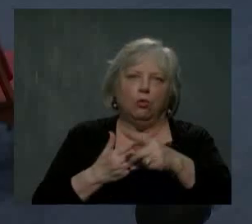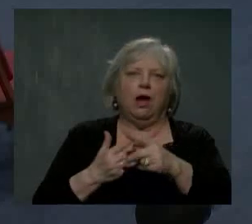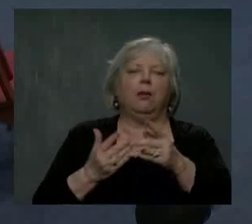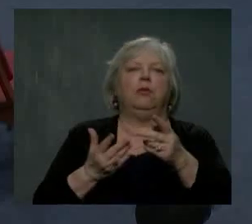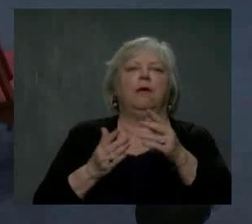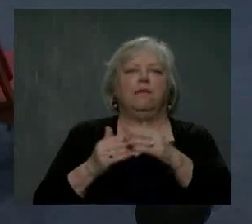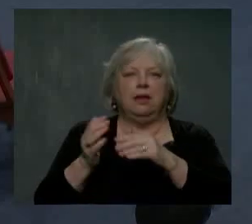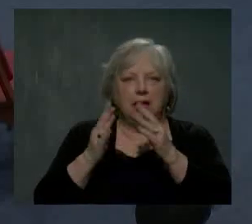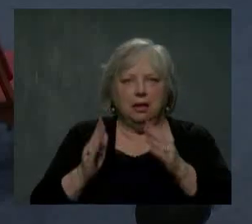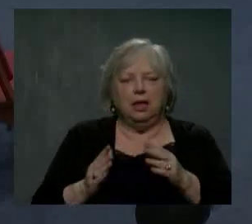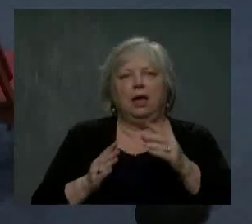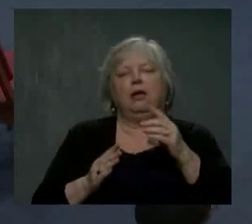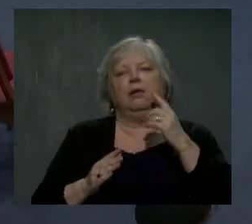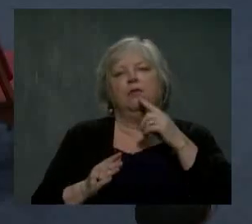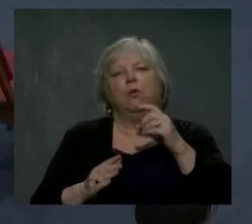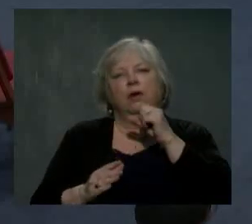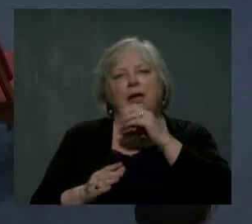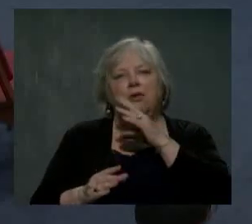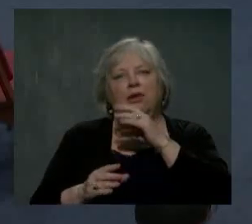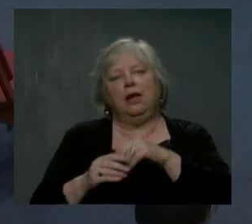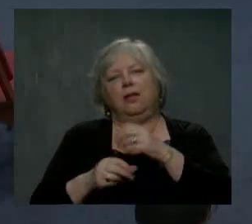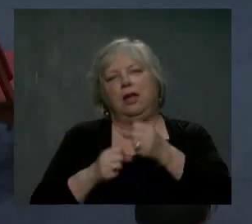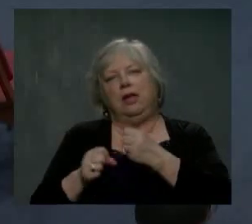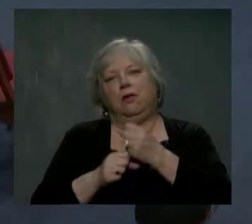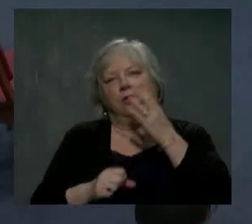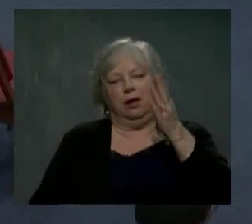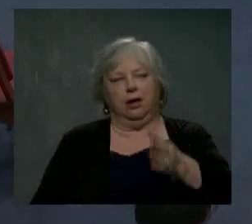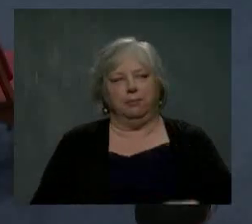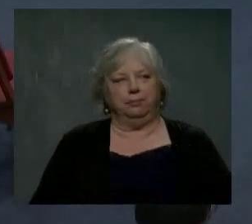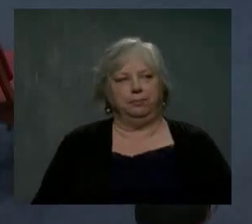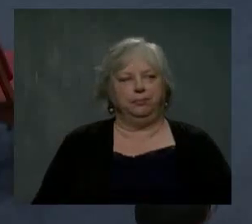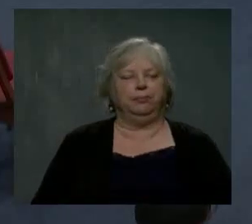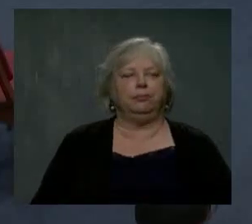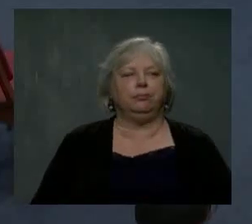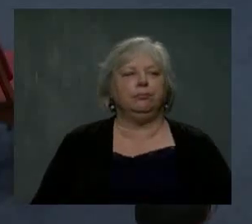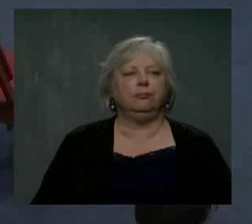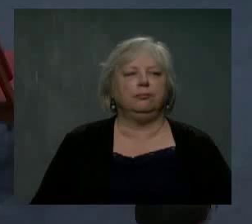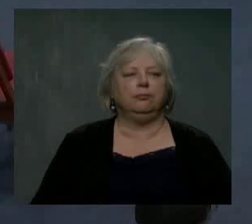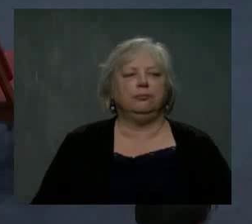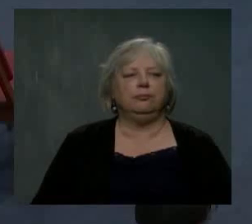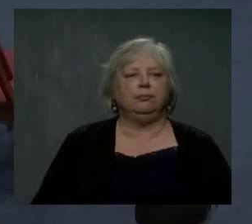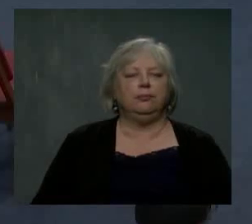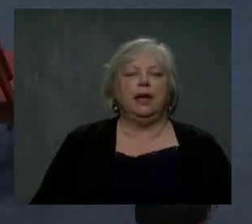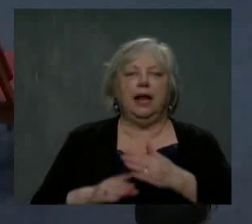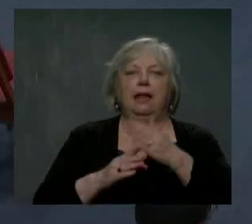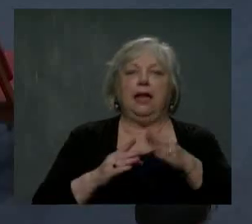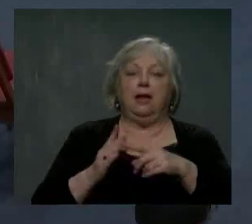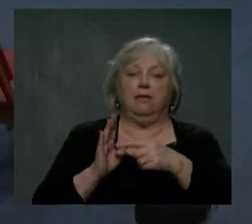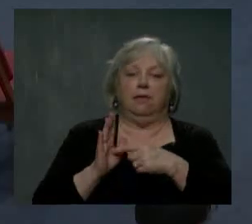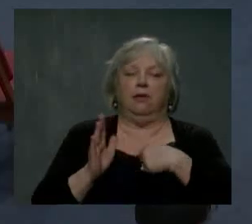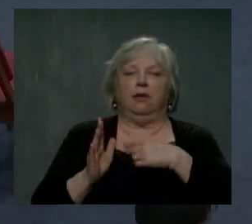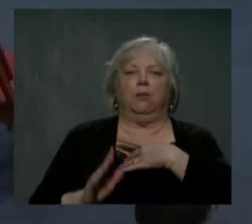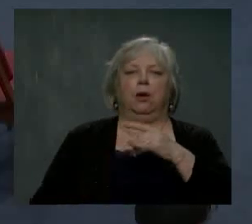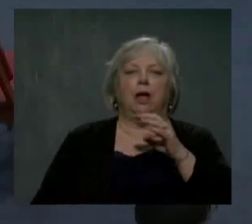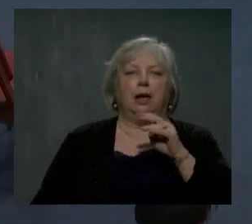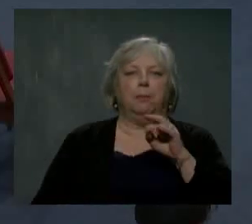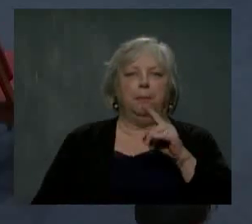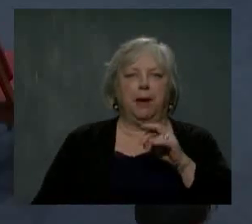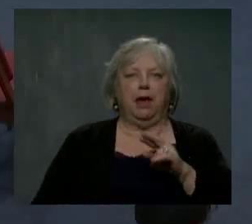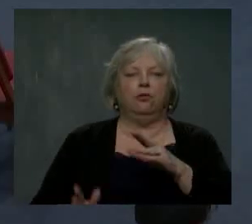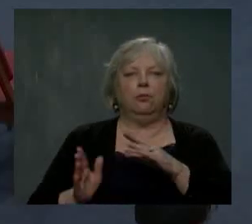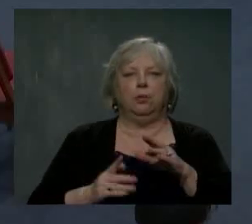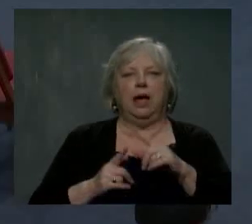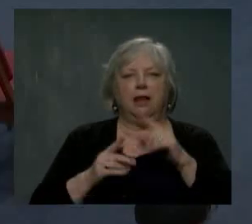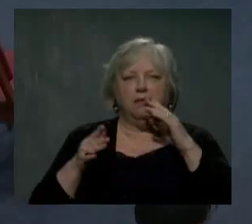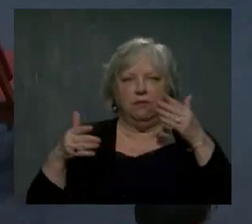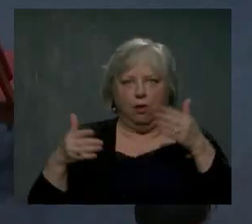and facilities in the years to come. This is setting us up for a future. At the end of this, I'd like to have a master plan that addresses our aging